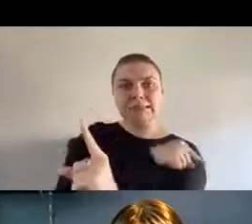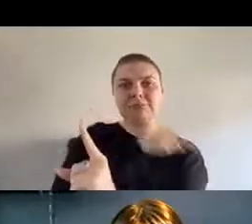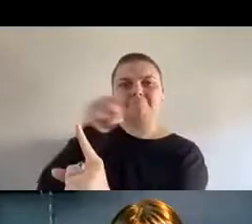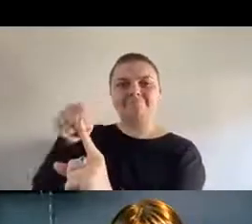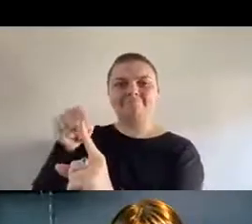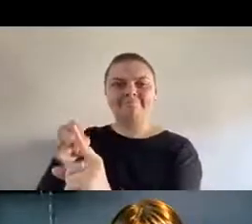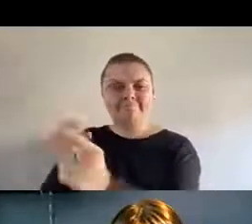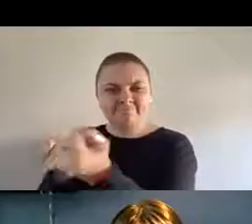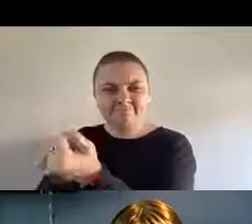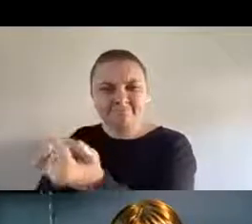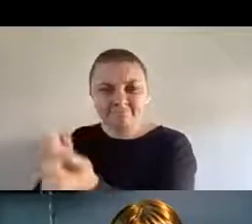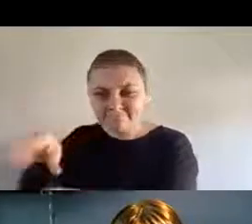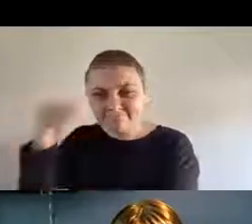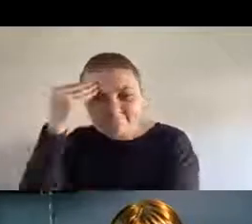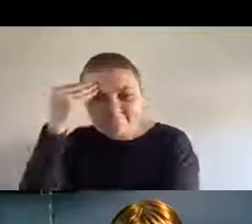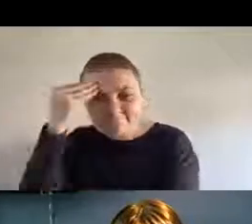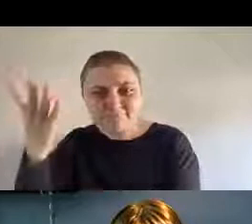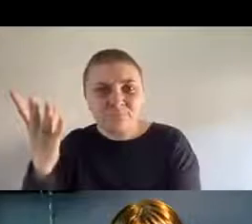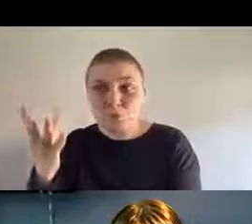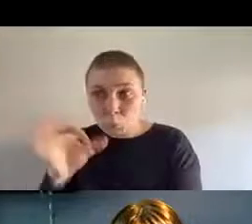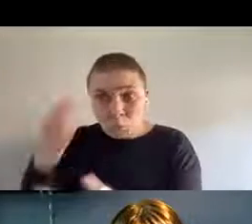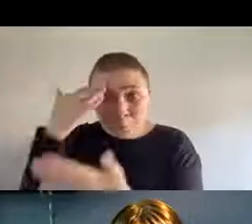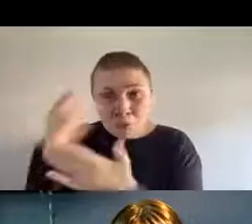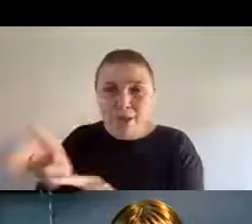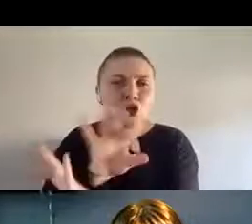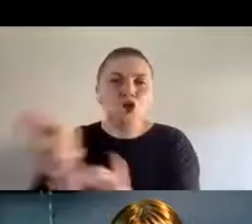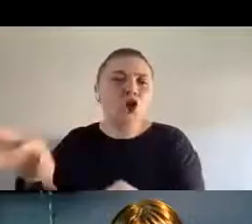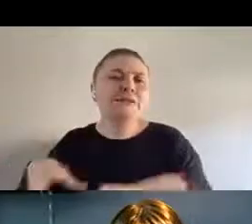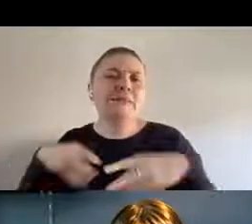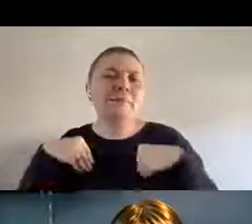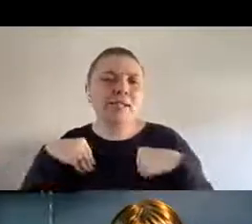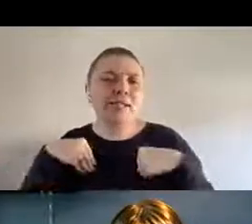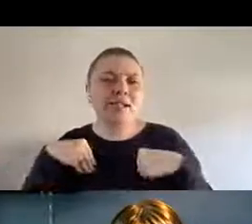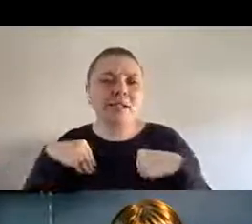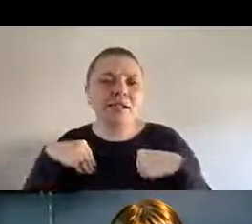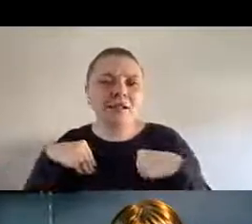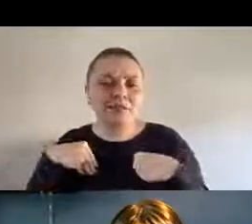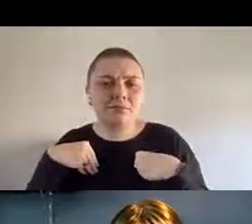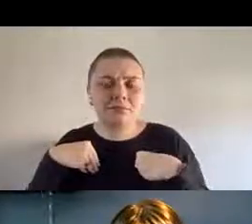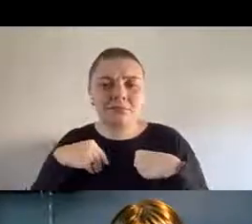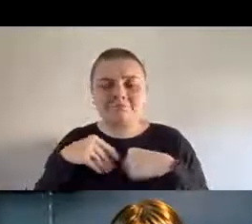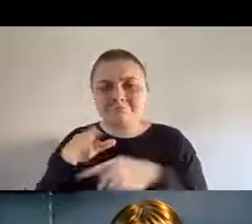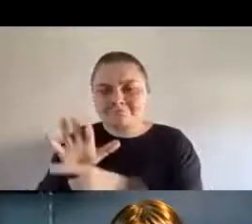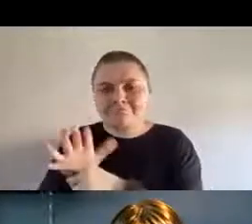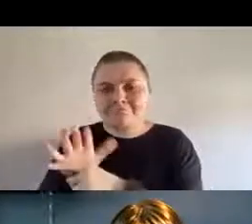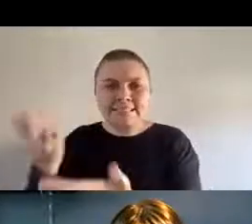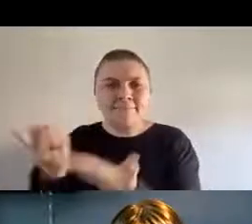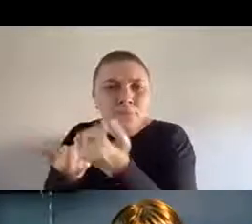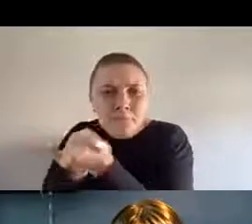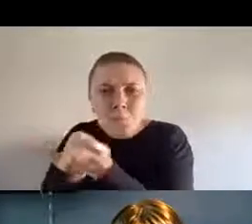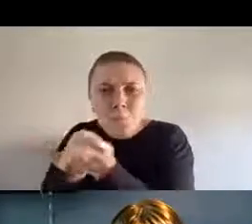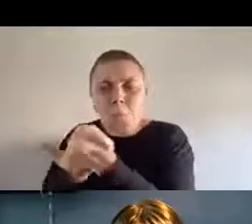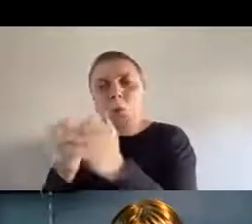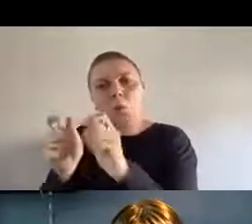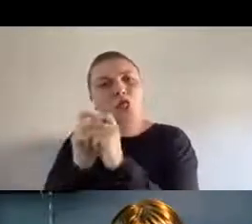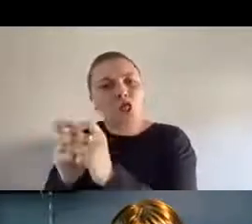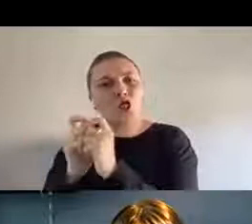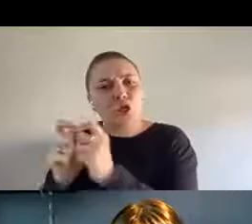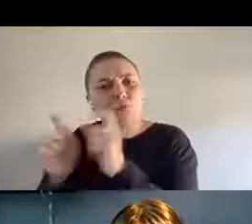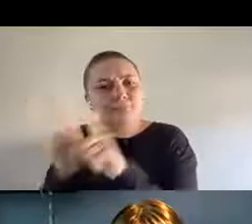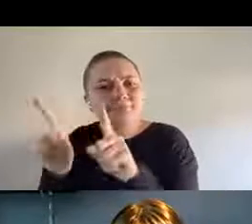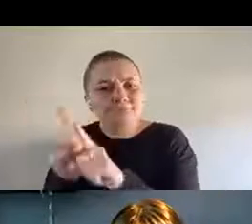saying that what you've experienced is not acceptable and, you know, offering them support can be a useful strategy as